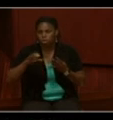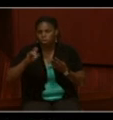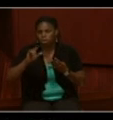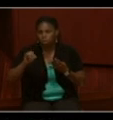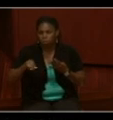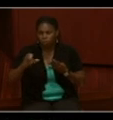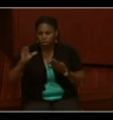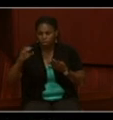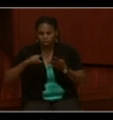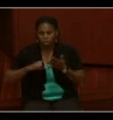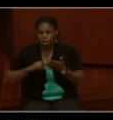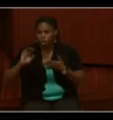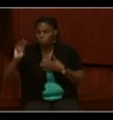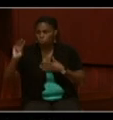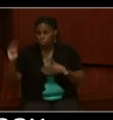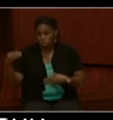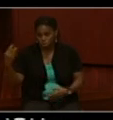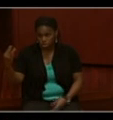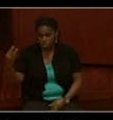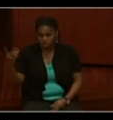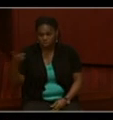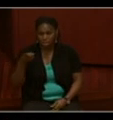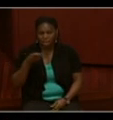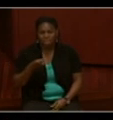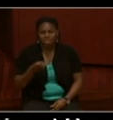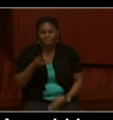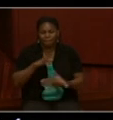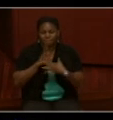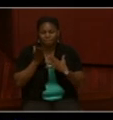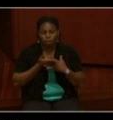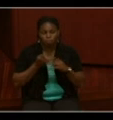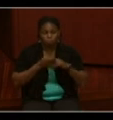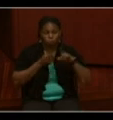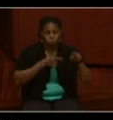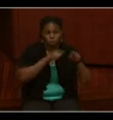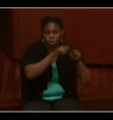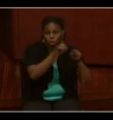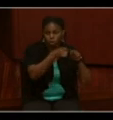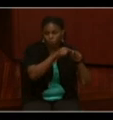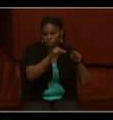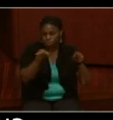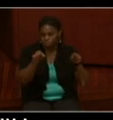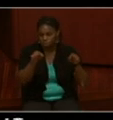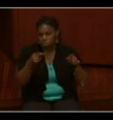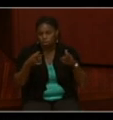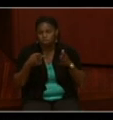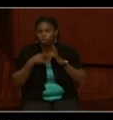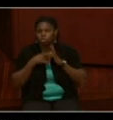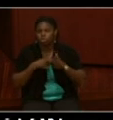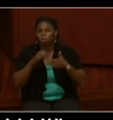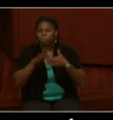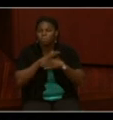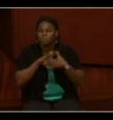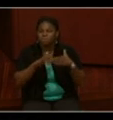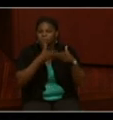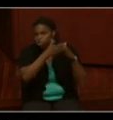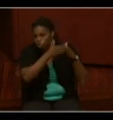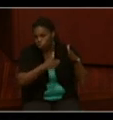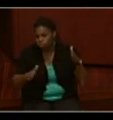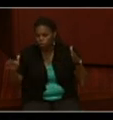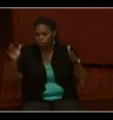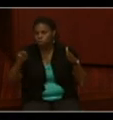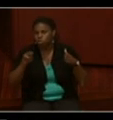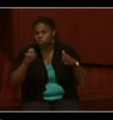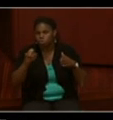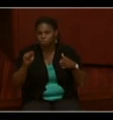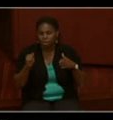Washington, that the case files from one district office of the INS from Seattle show businesses from across the U.S. and